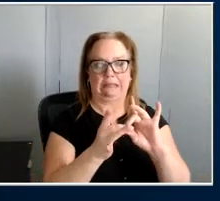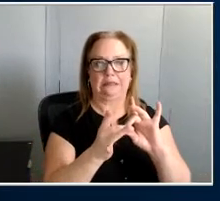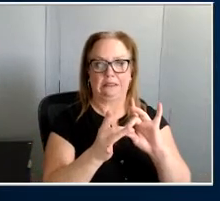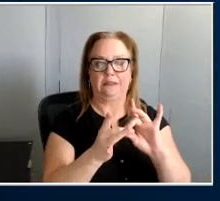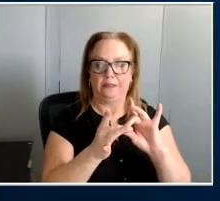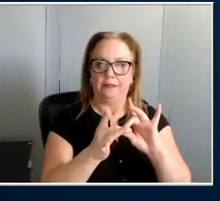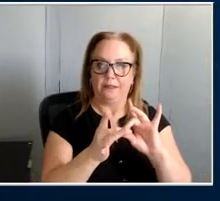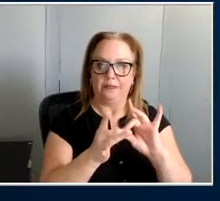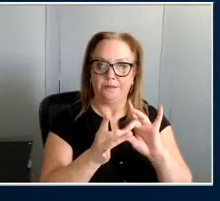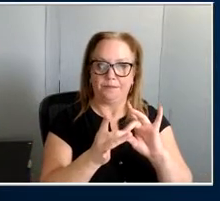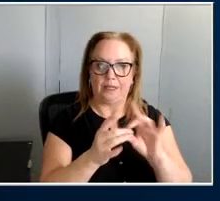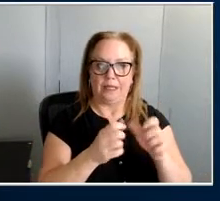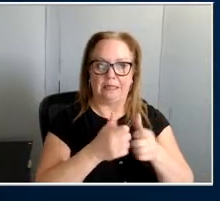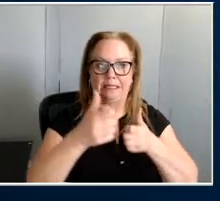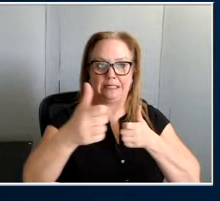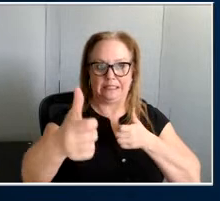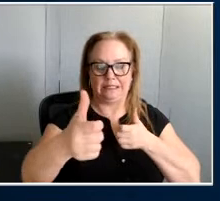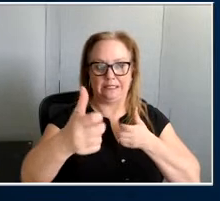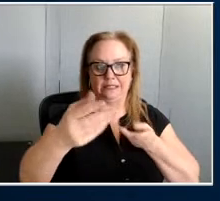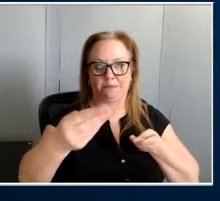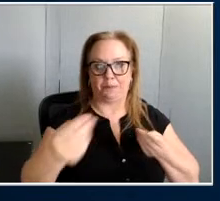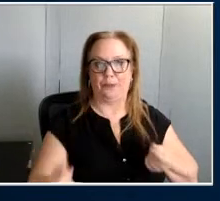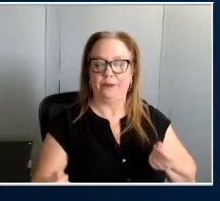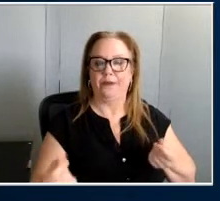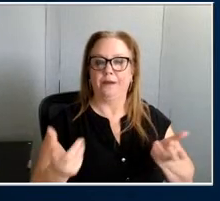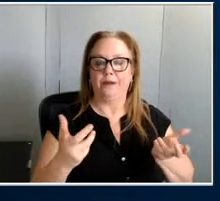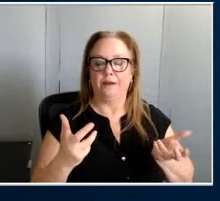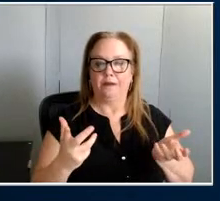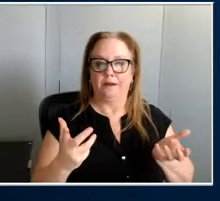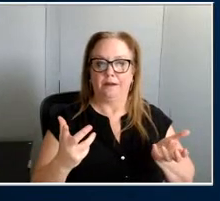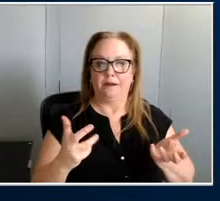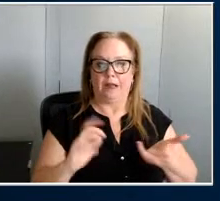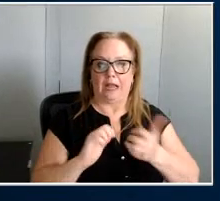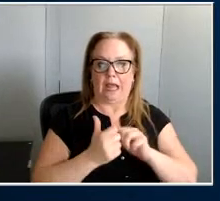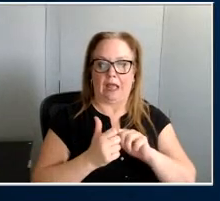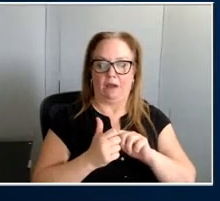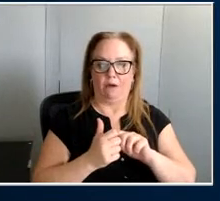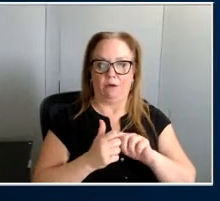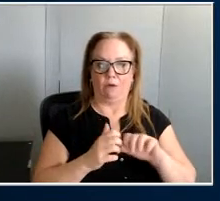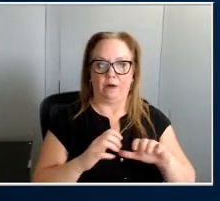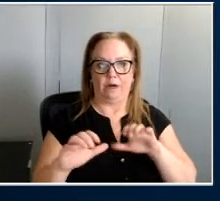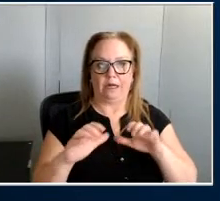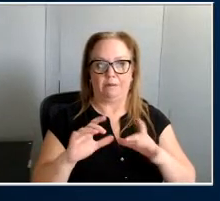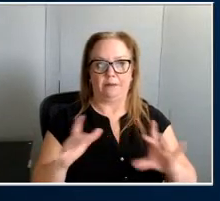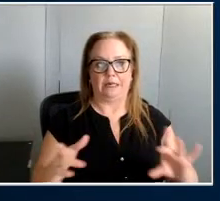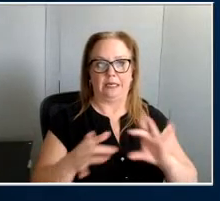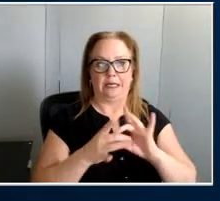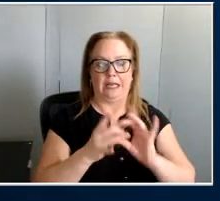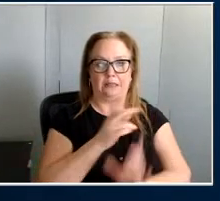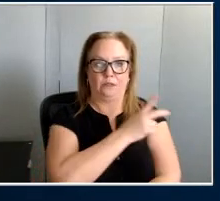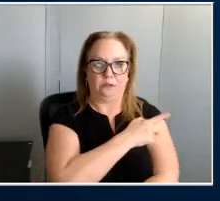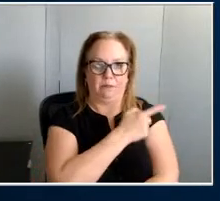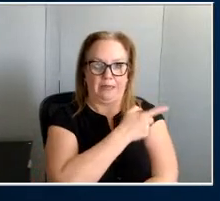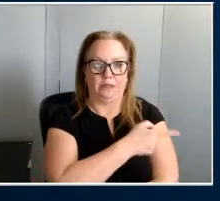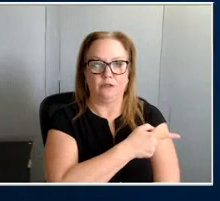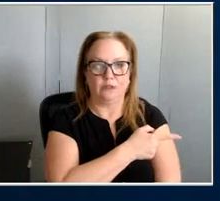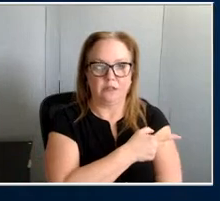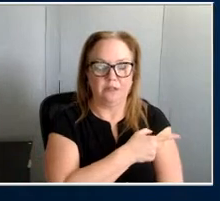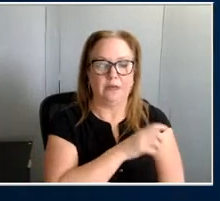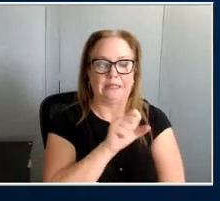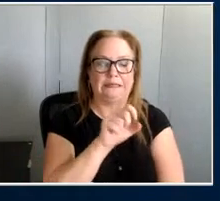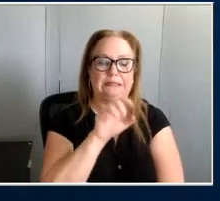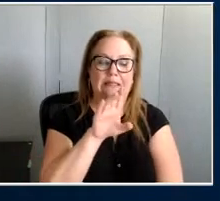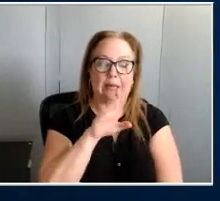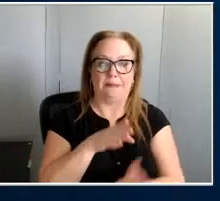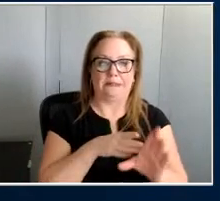make distances disappear in terms of how we're able to connect those patients to specialists and subspecialists. And